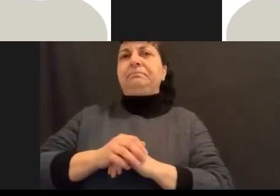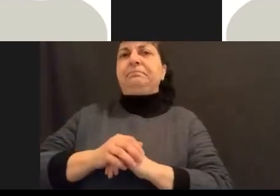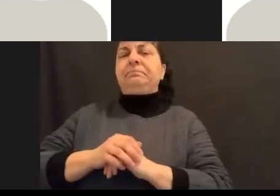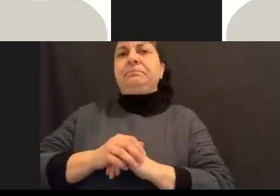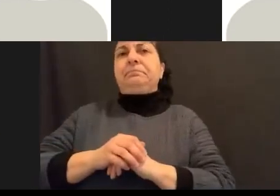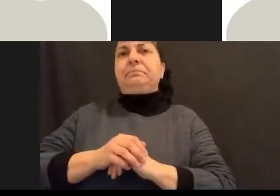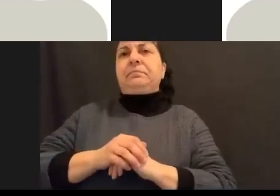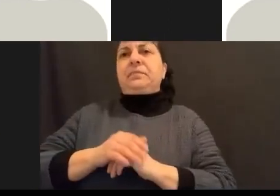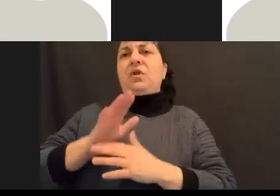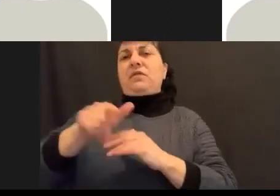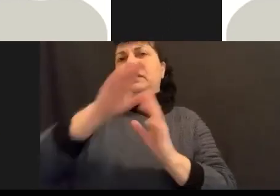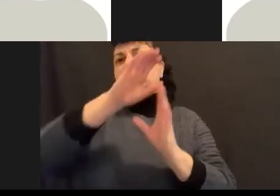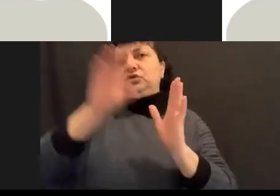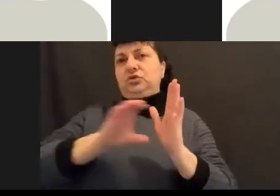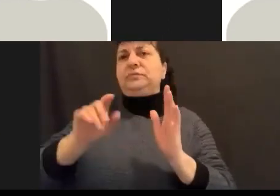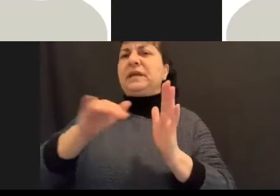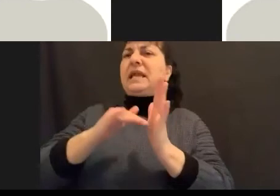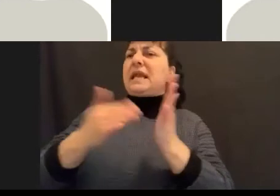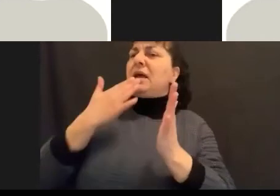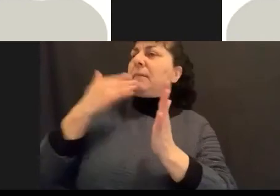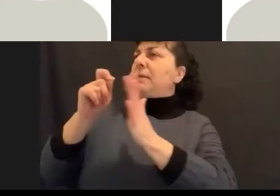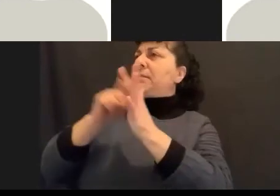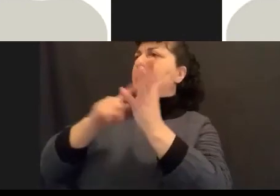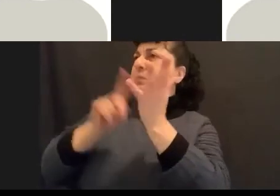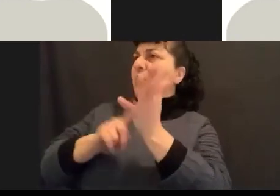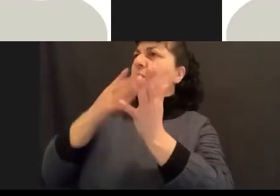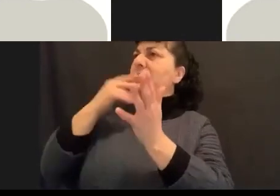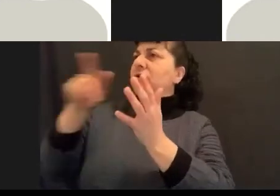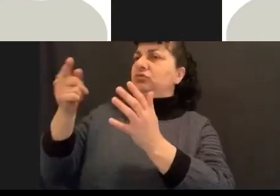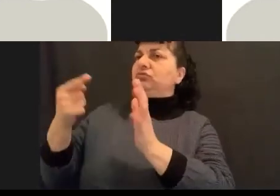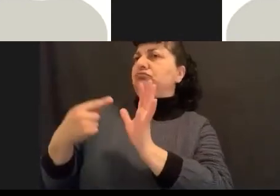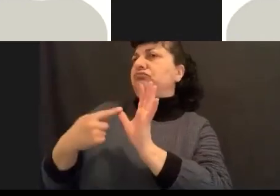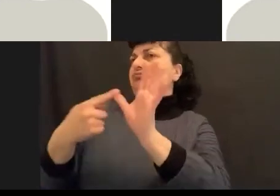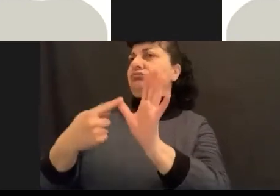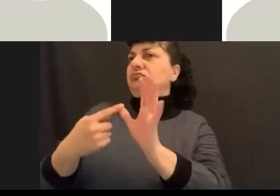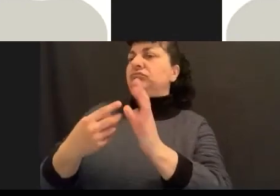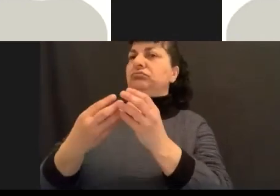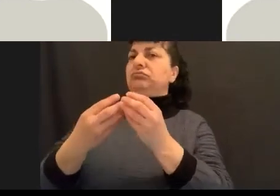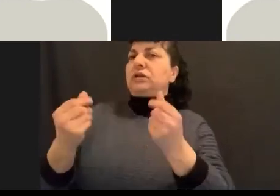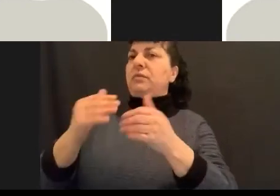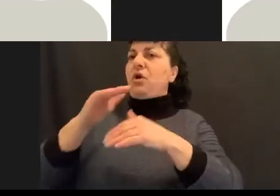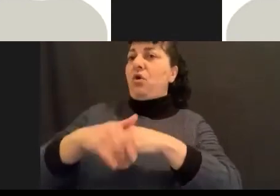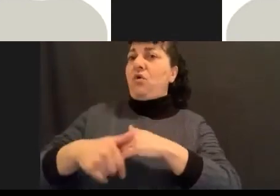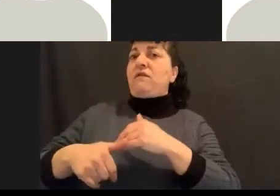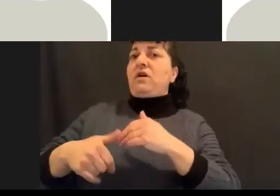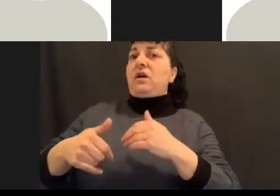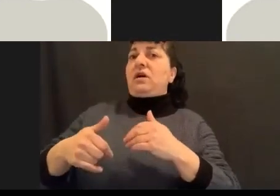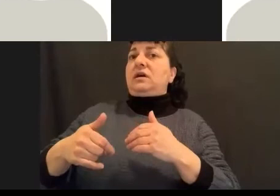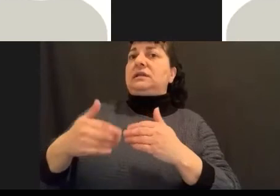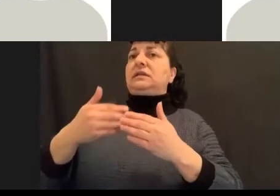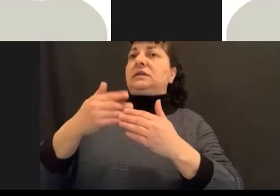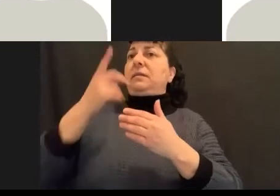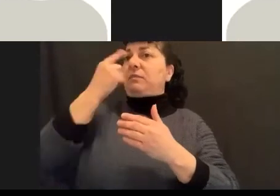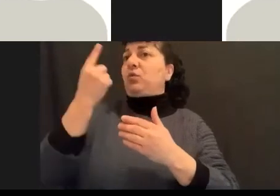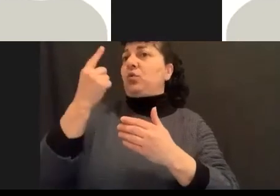you maybe just to provide some guidance and response in relation to day 13 testing. And just